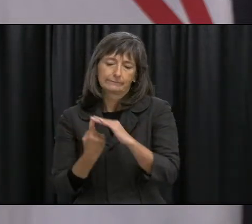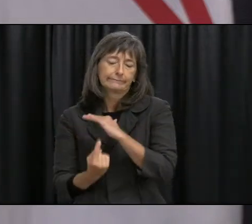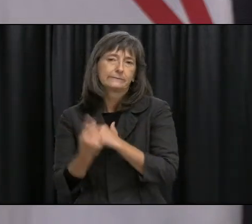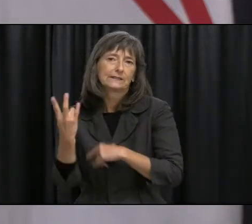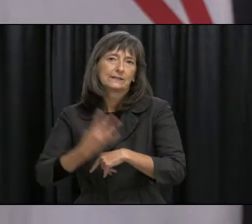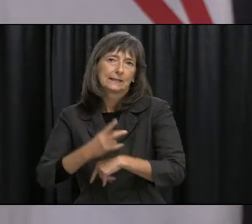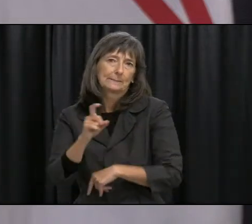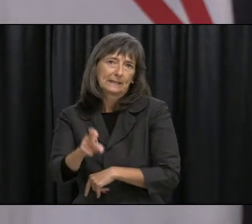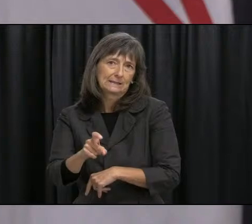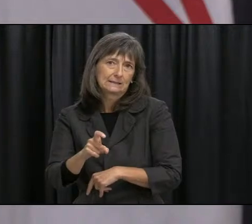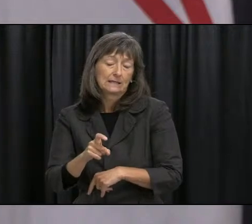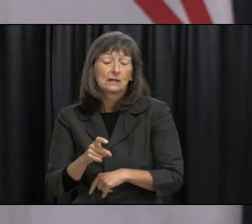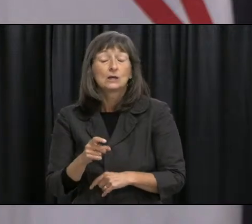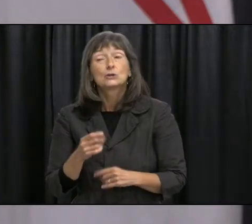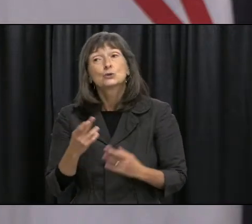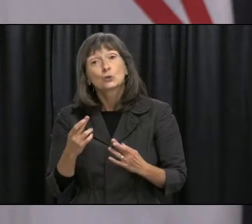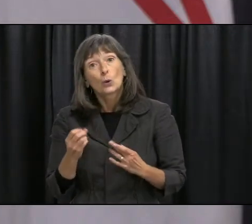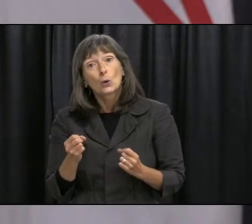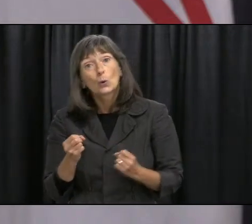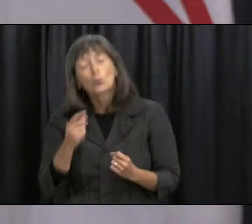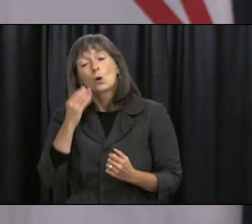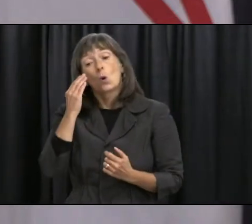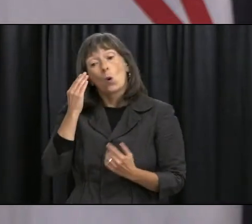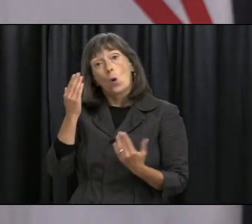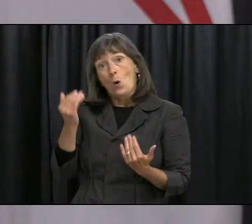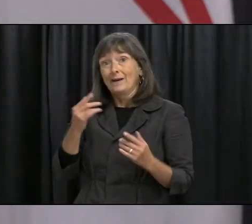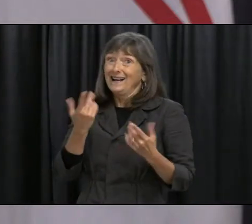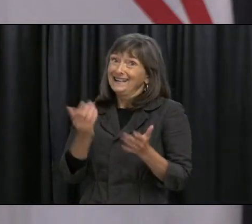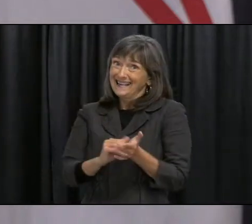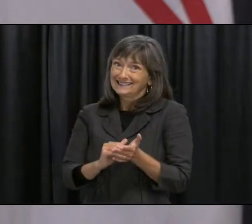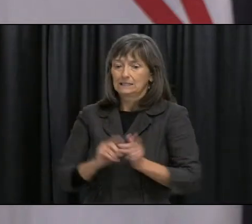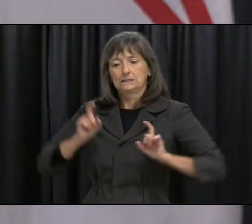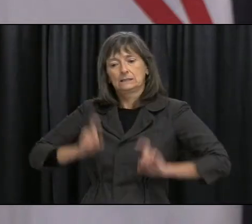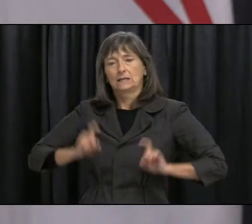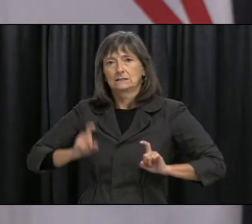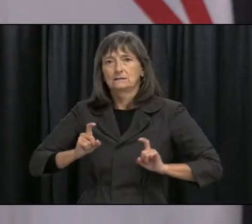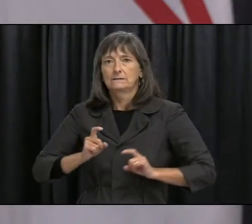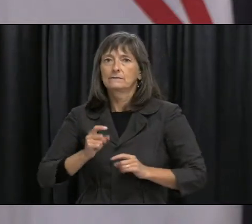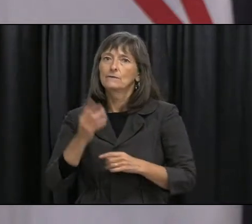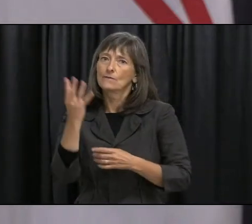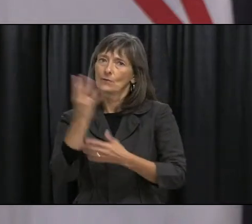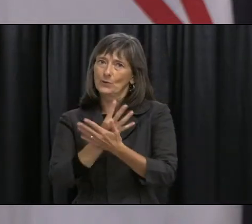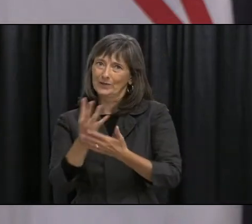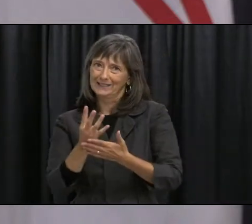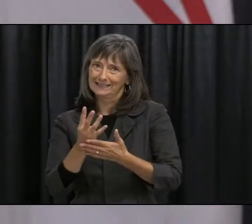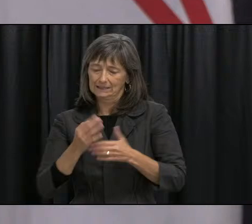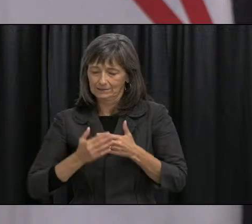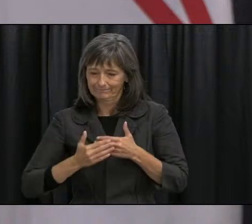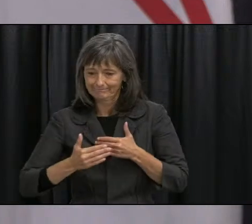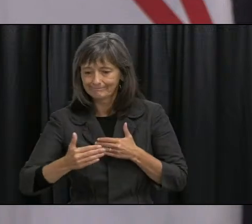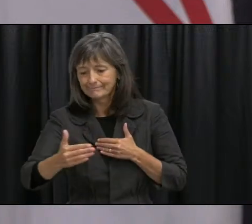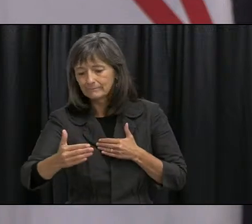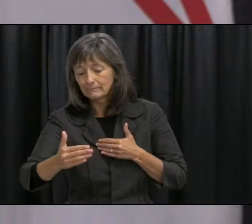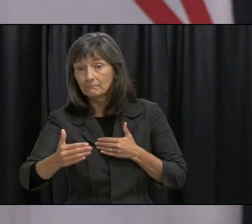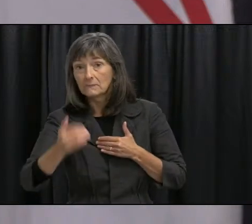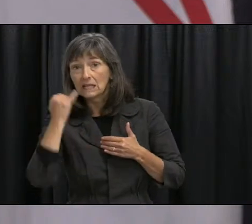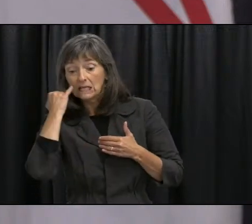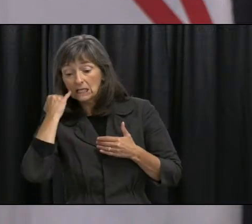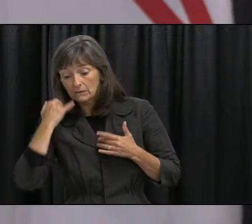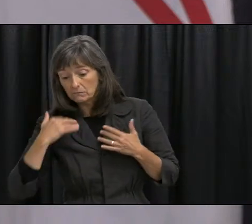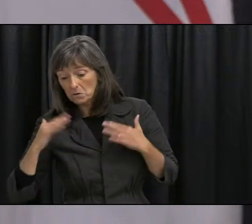the evaluation that comes from this, that we will have some more information that will help us make a decision in that regard.